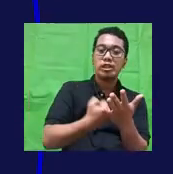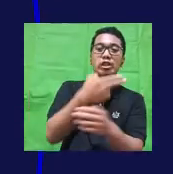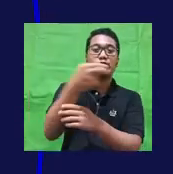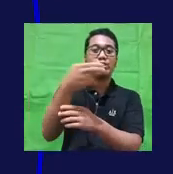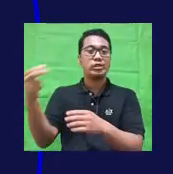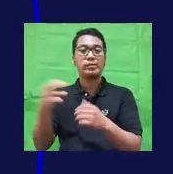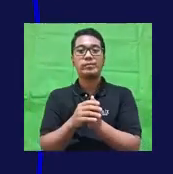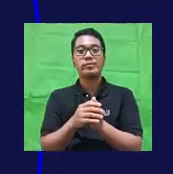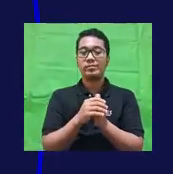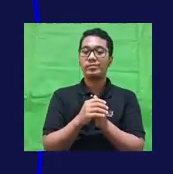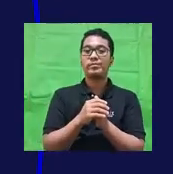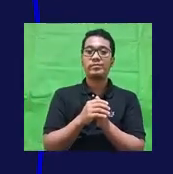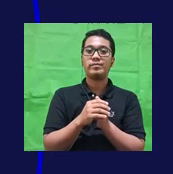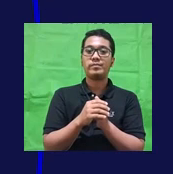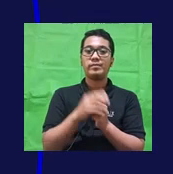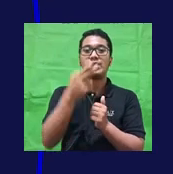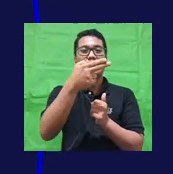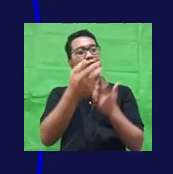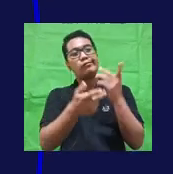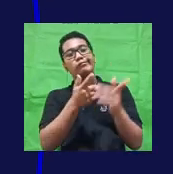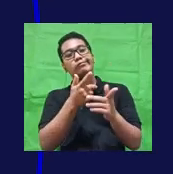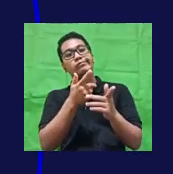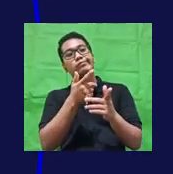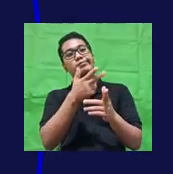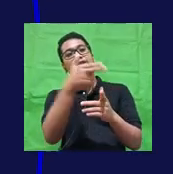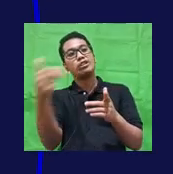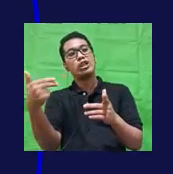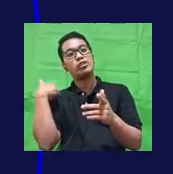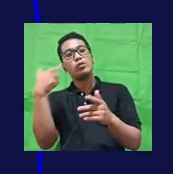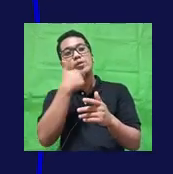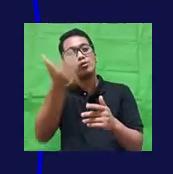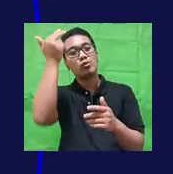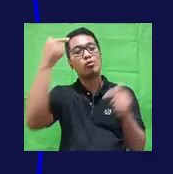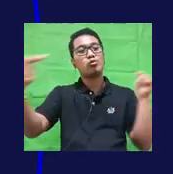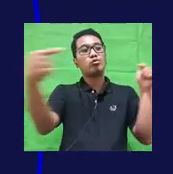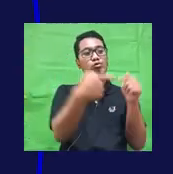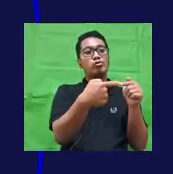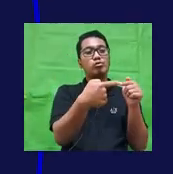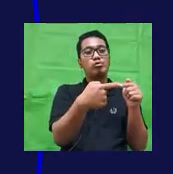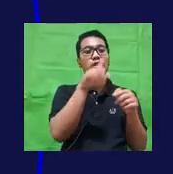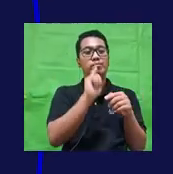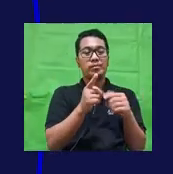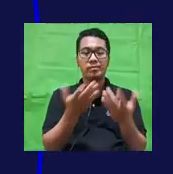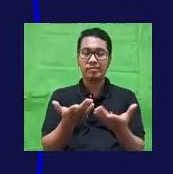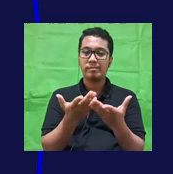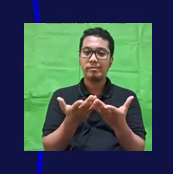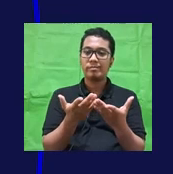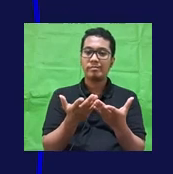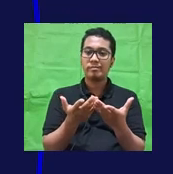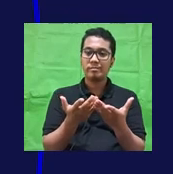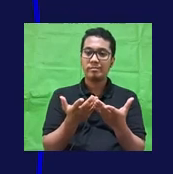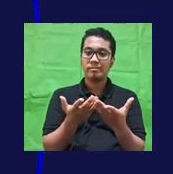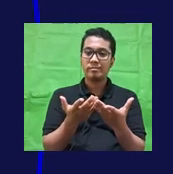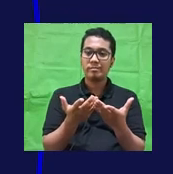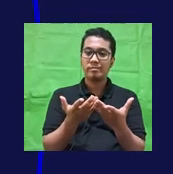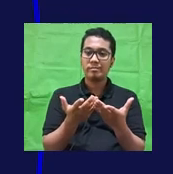Indonesia was very important to connect with all these topics and issues that I wanted. Right at the arrival,